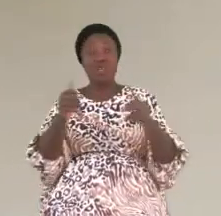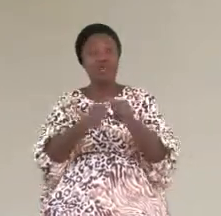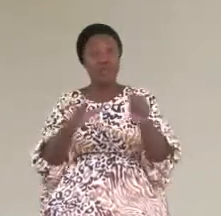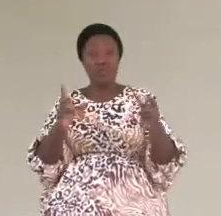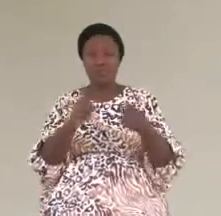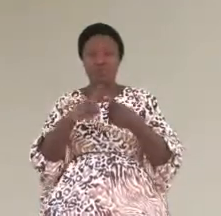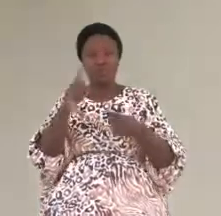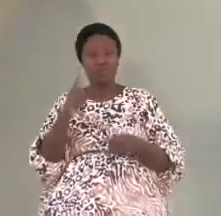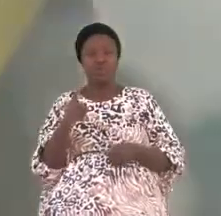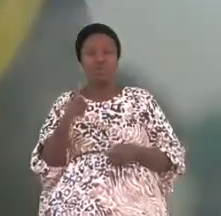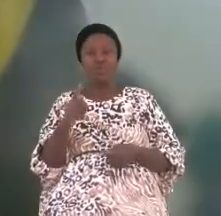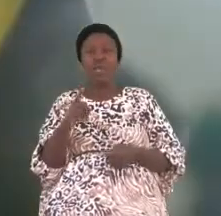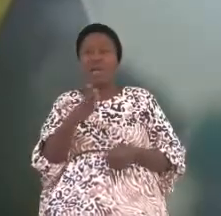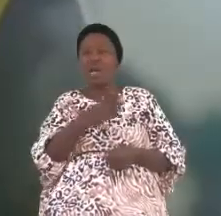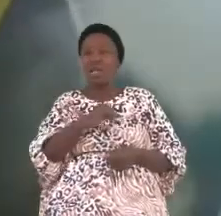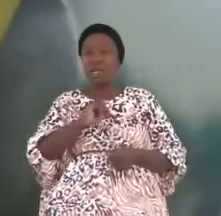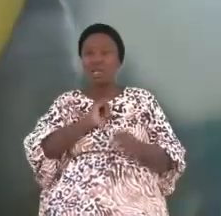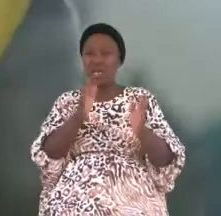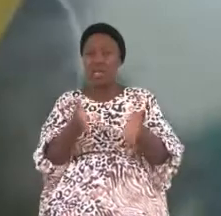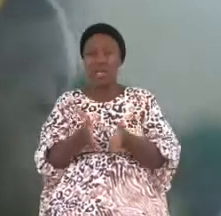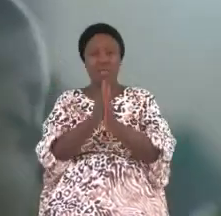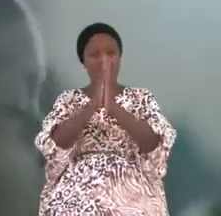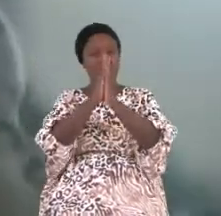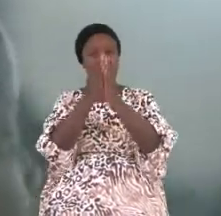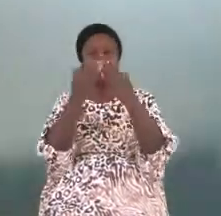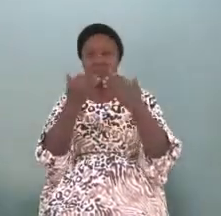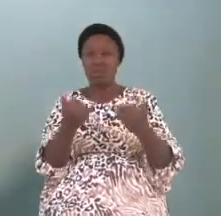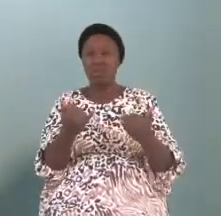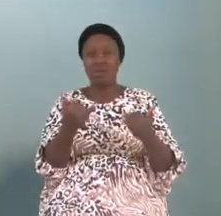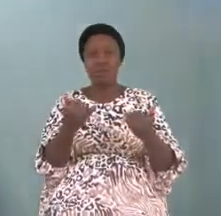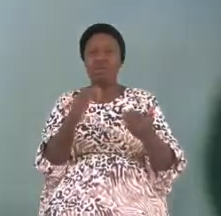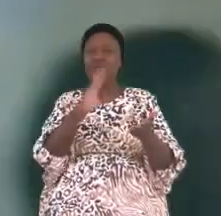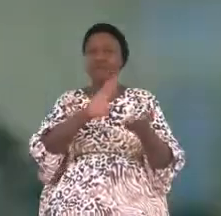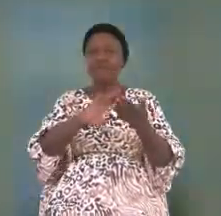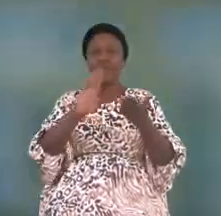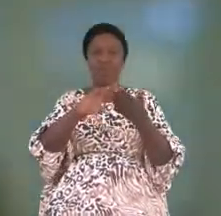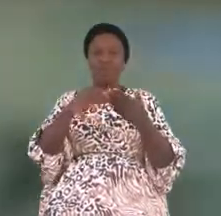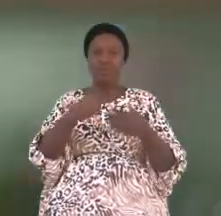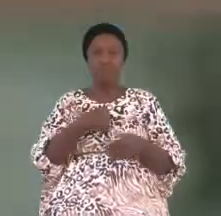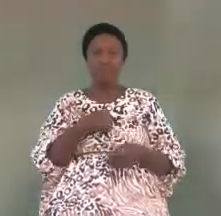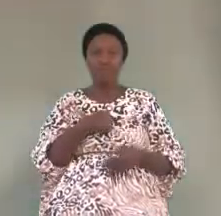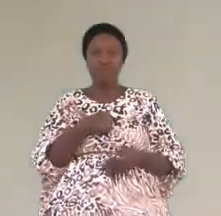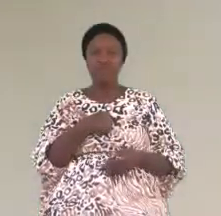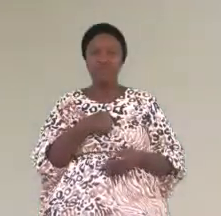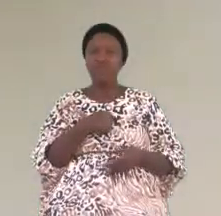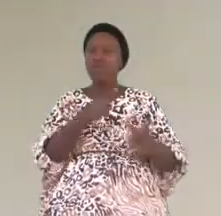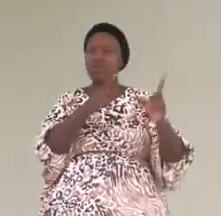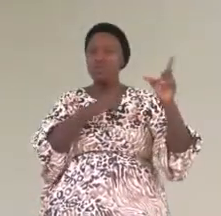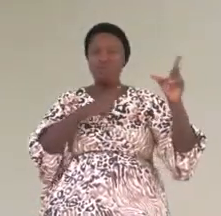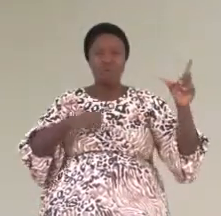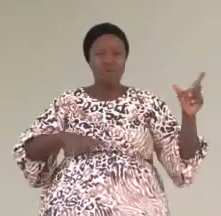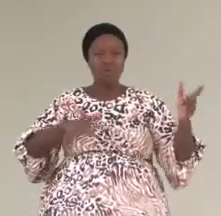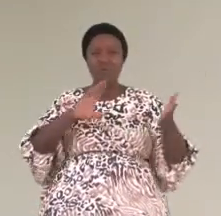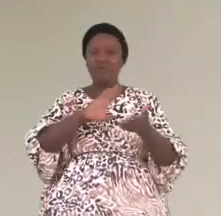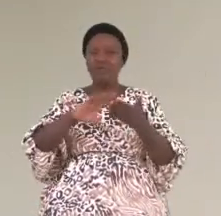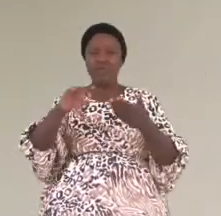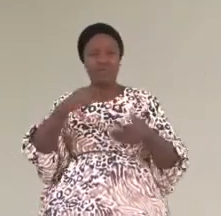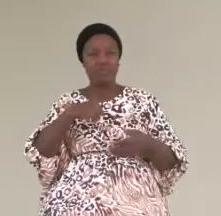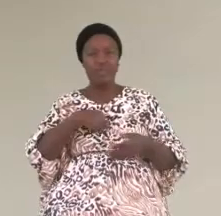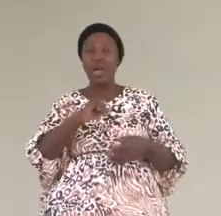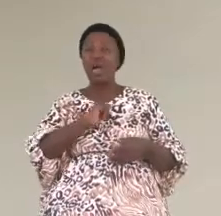you and i ask now forgive me lord forgive me i